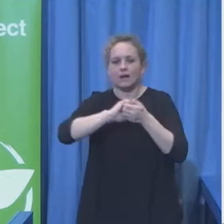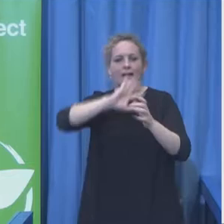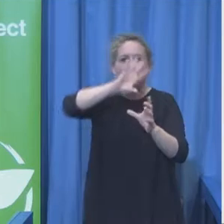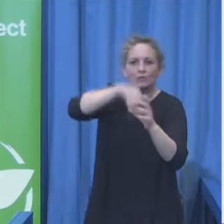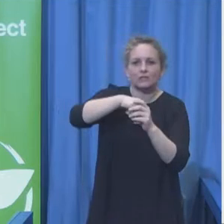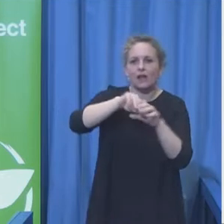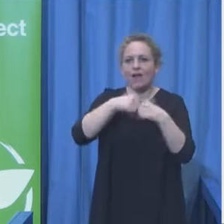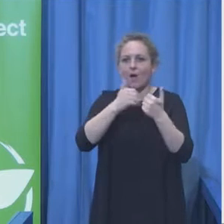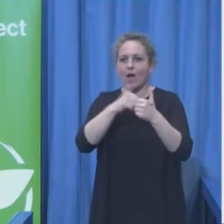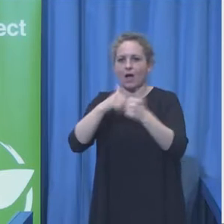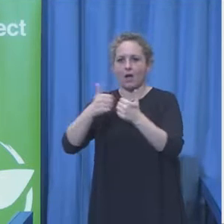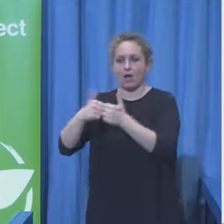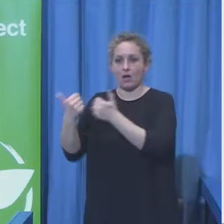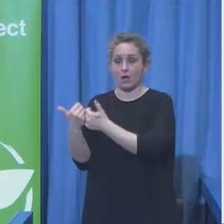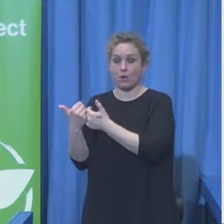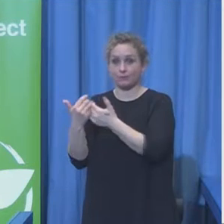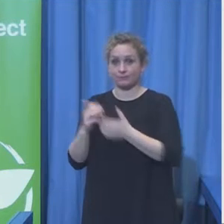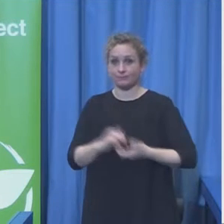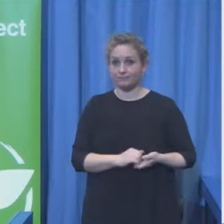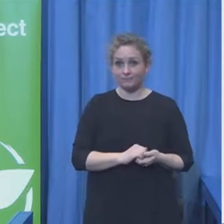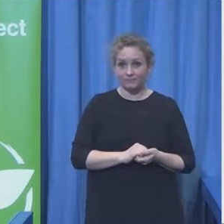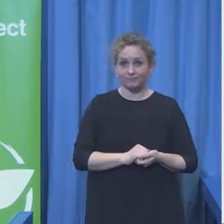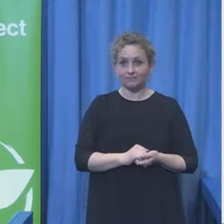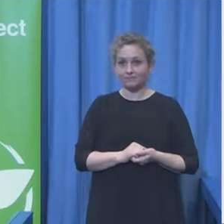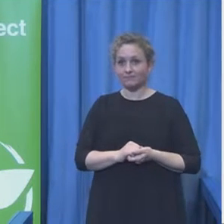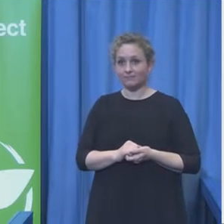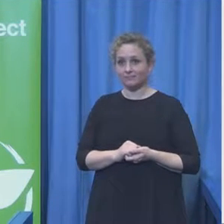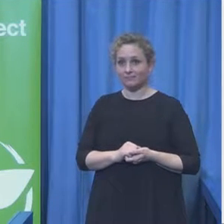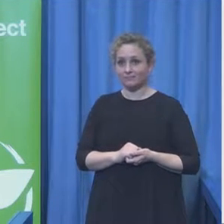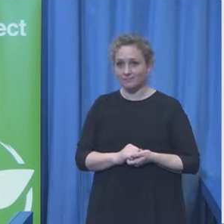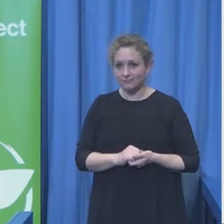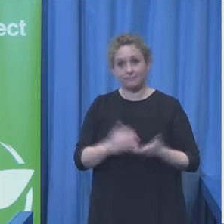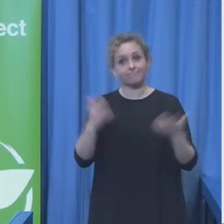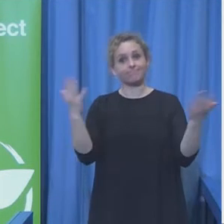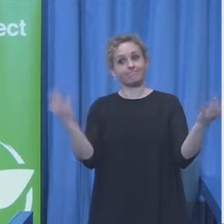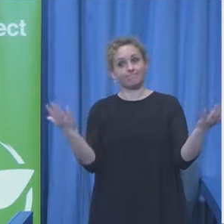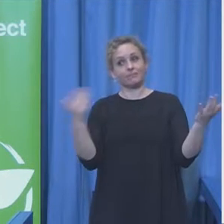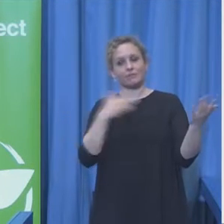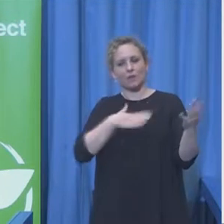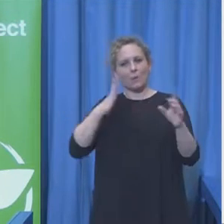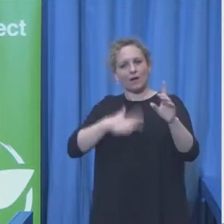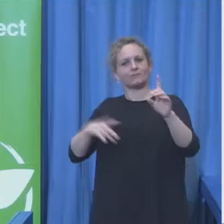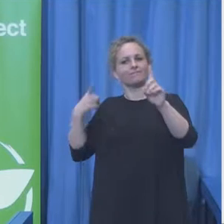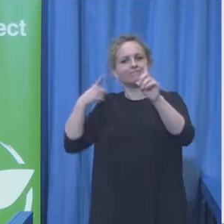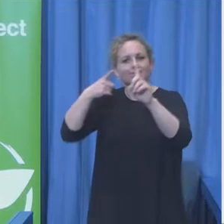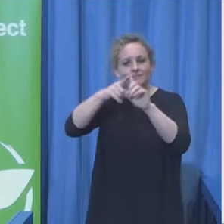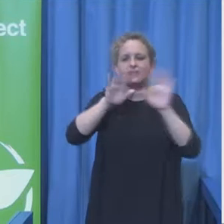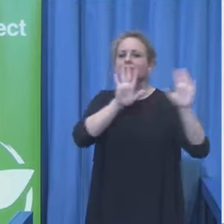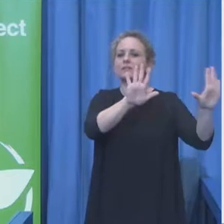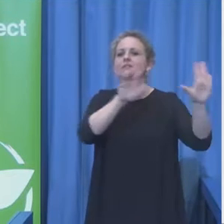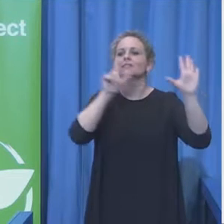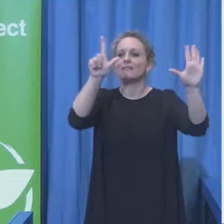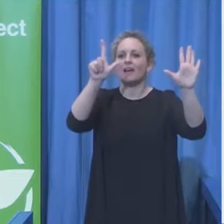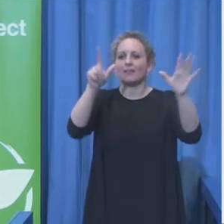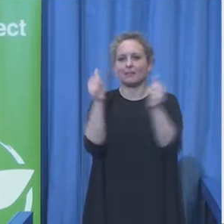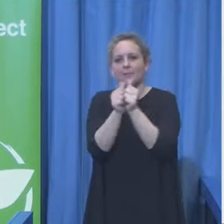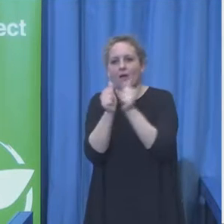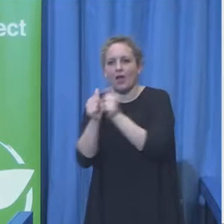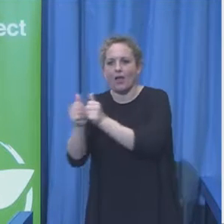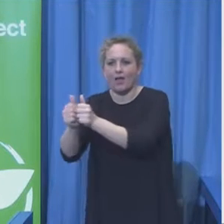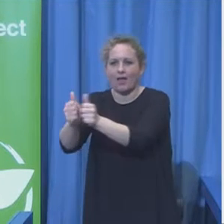stressing, Goal 17, partnerships. So what we do in order to facilitate all of these goals that then